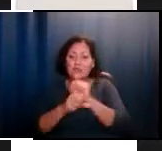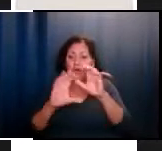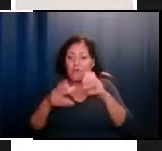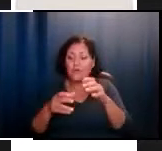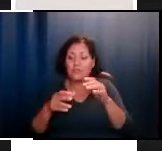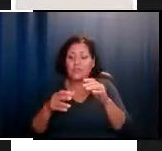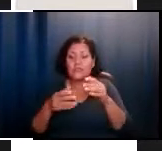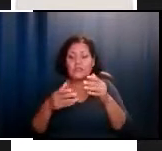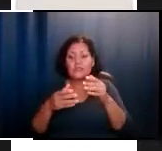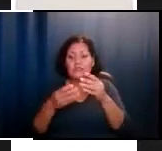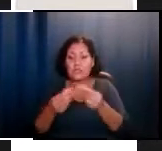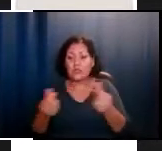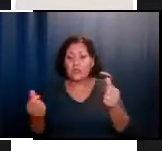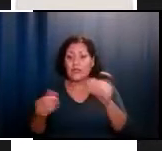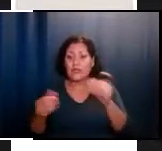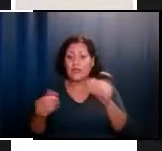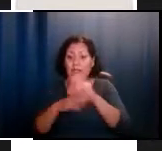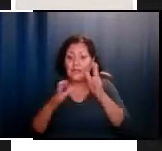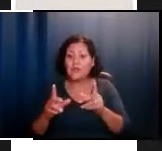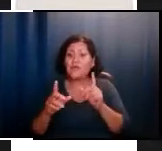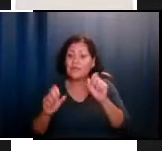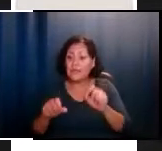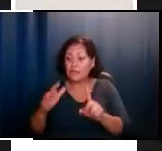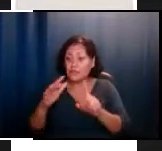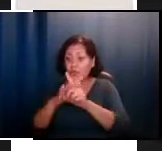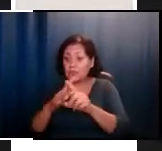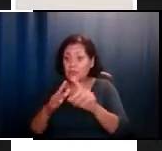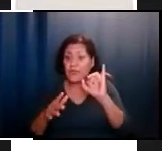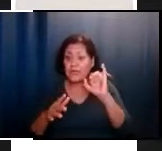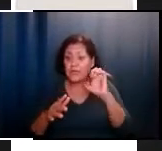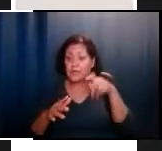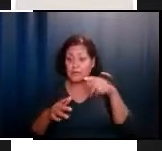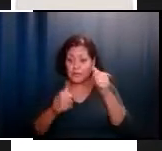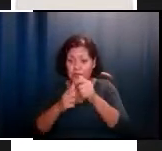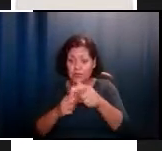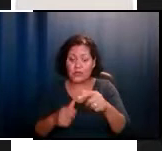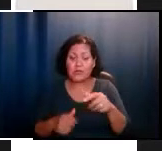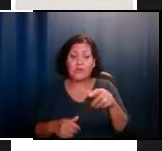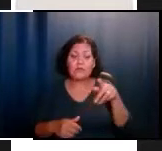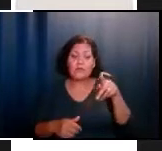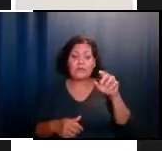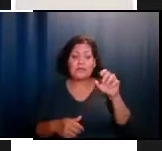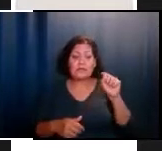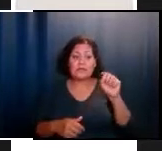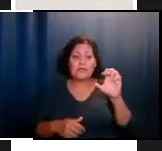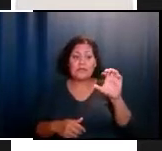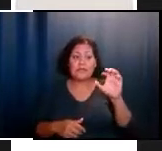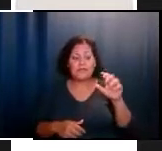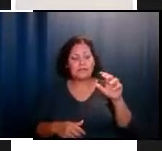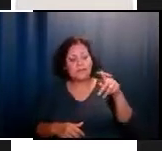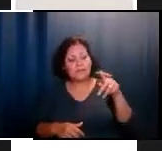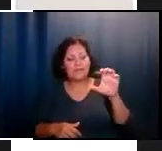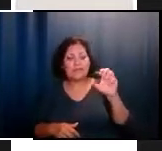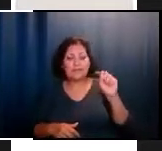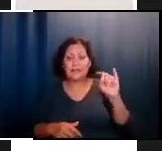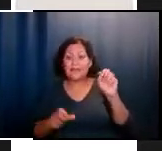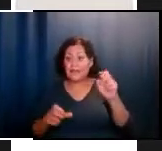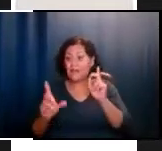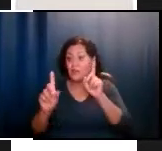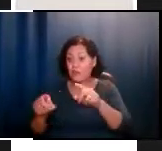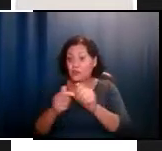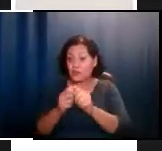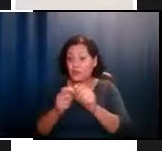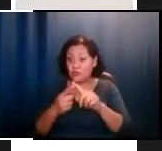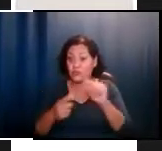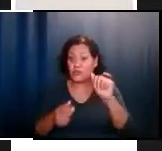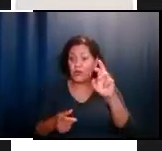counselors, they will attend IEPs with you. PCSI will attend an IEP or an ARD meeting. We've